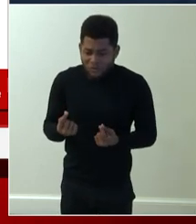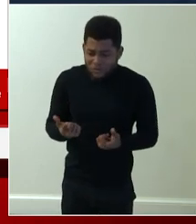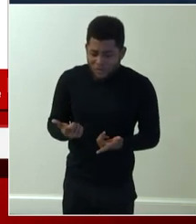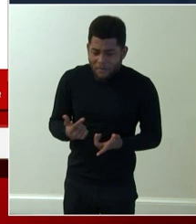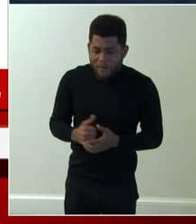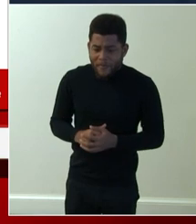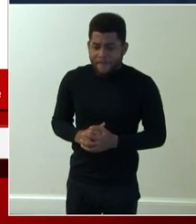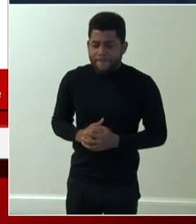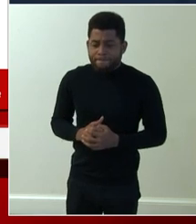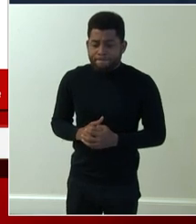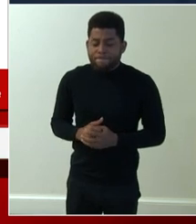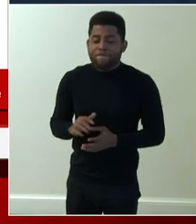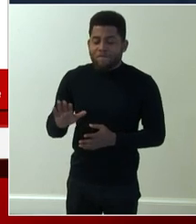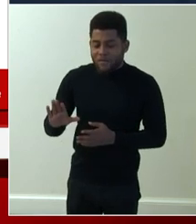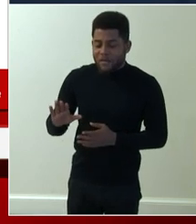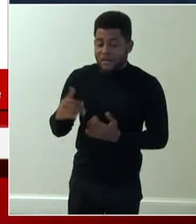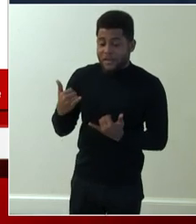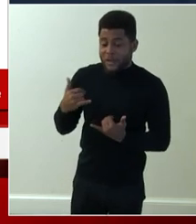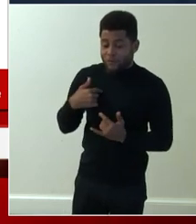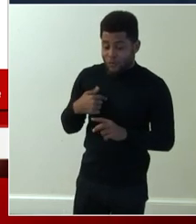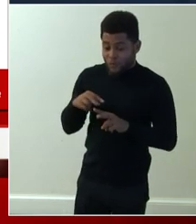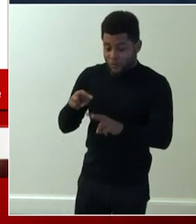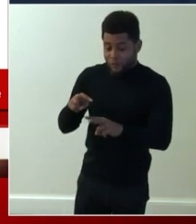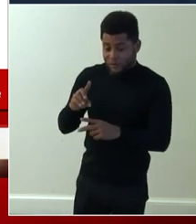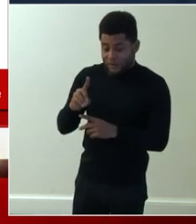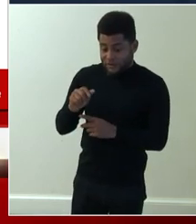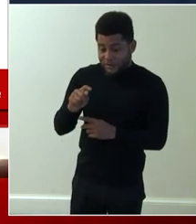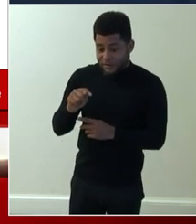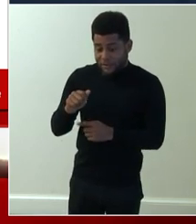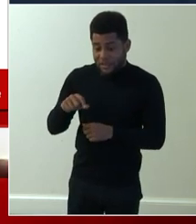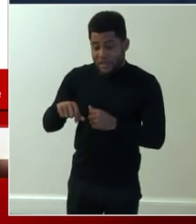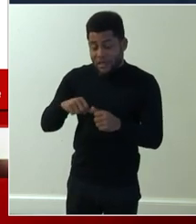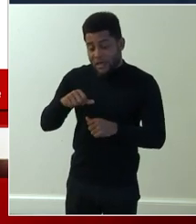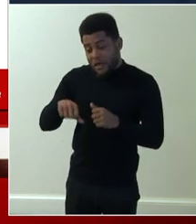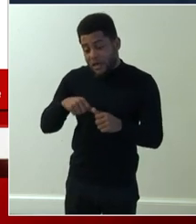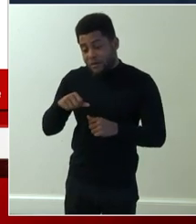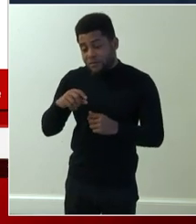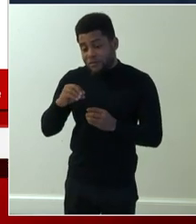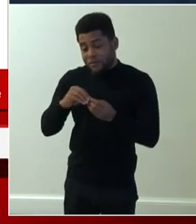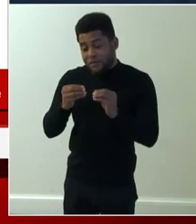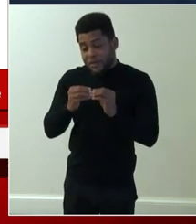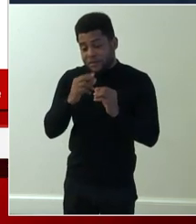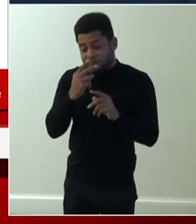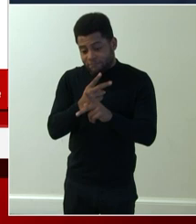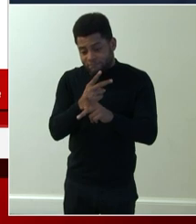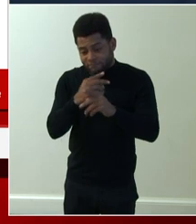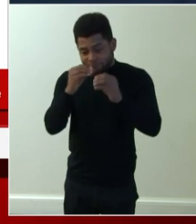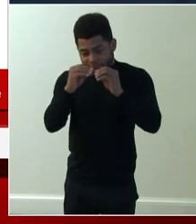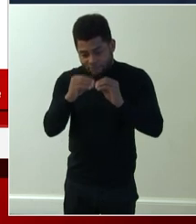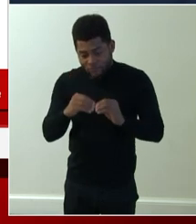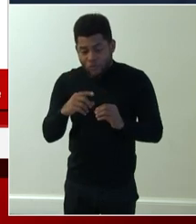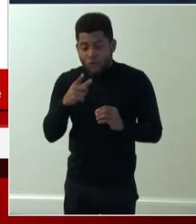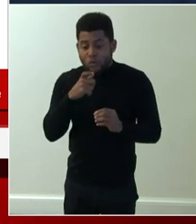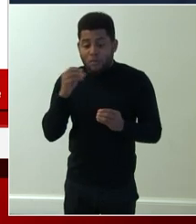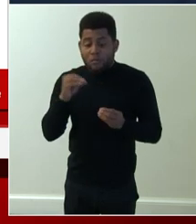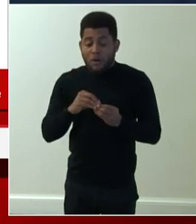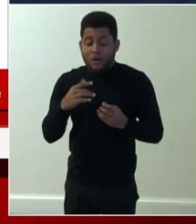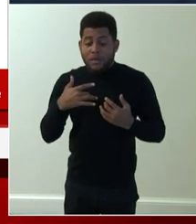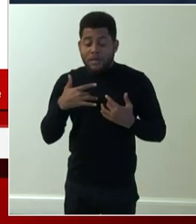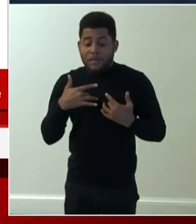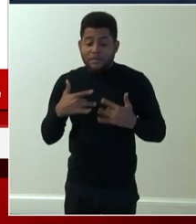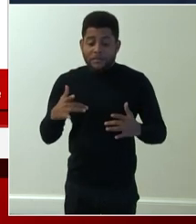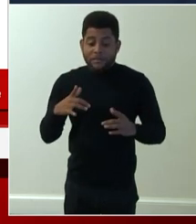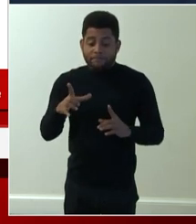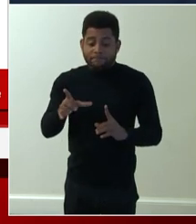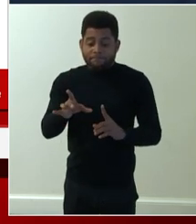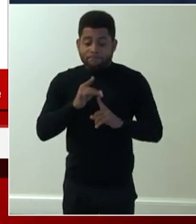we're still looking at data around the actual estimates, who's more likely to get long COVID, what sort of the characteristic of that disease